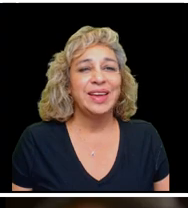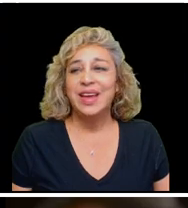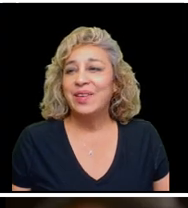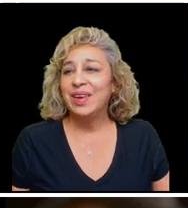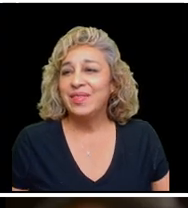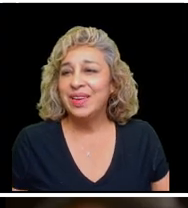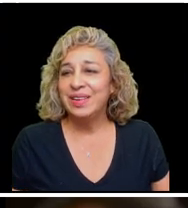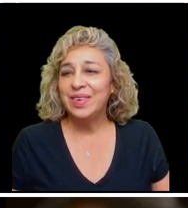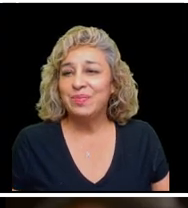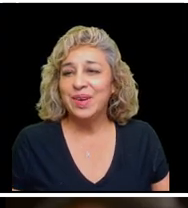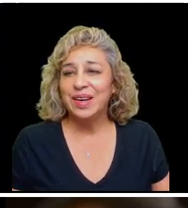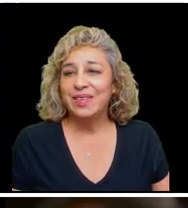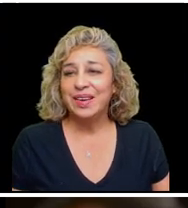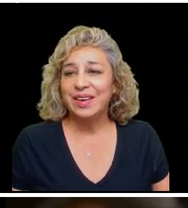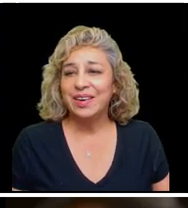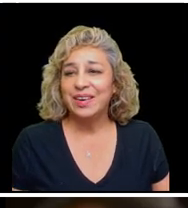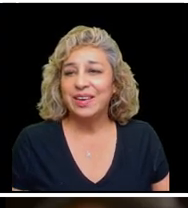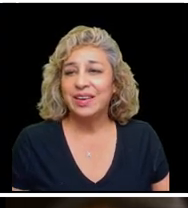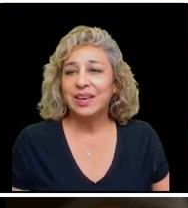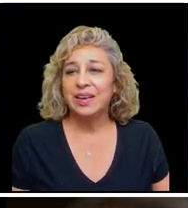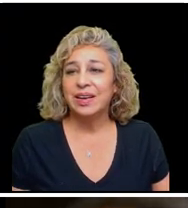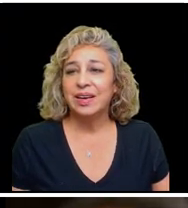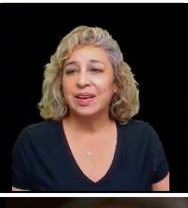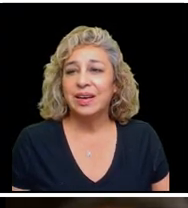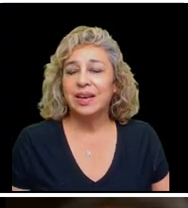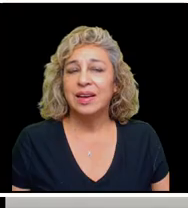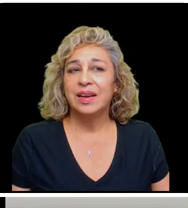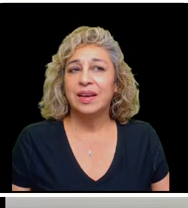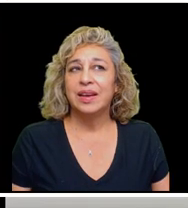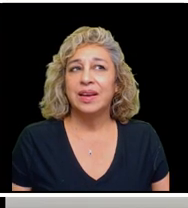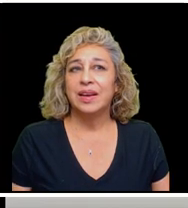hook wait a minute let me put it over here